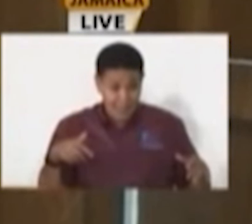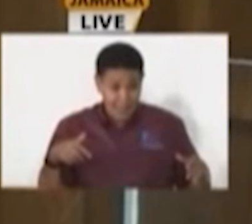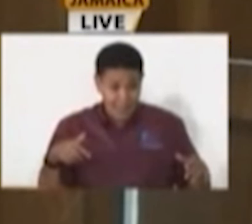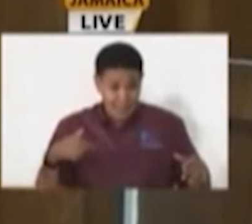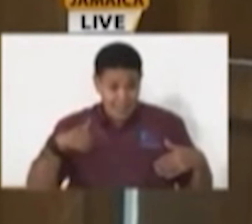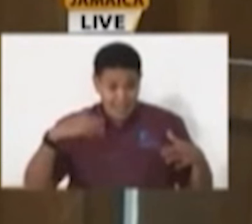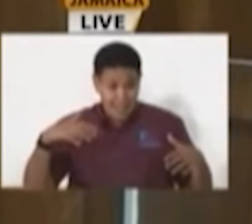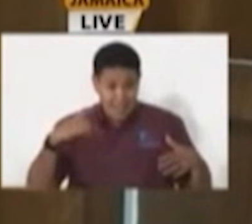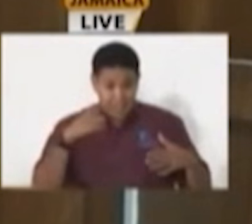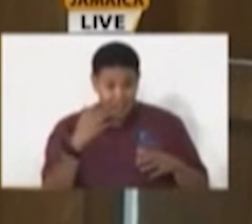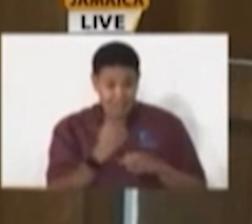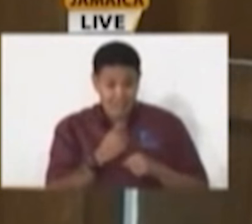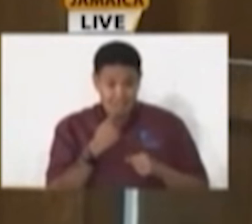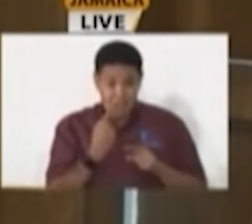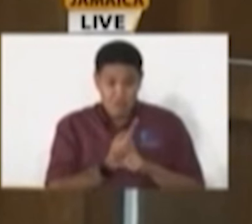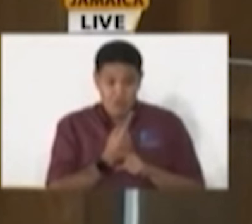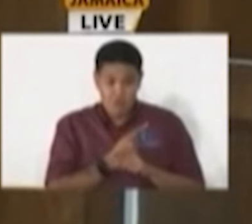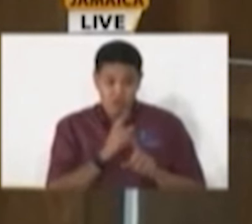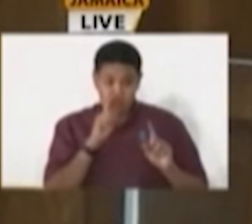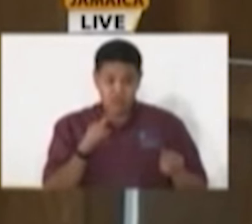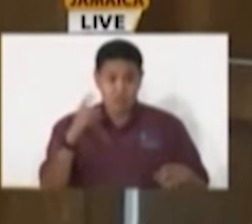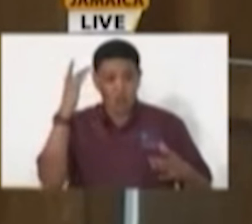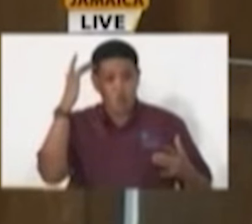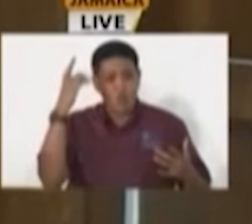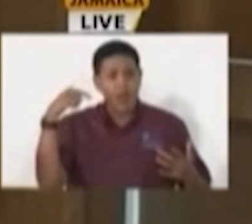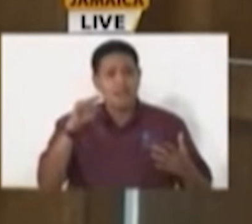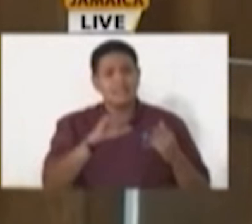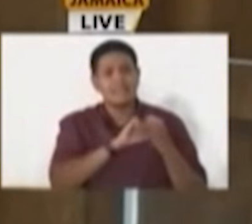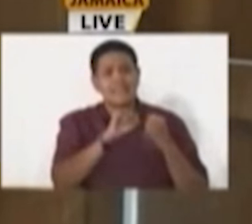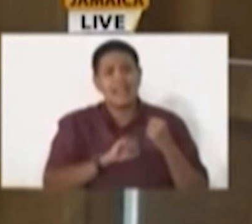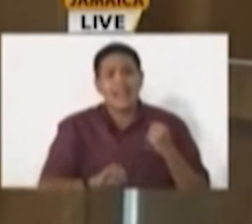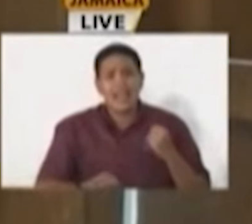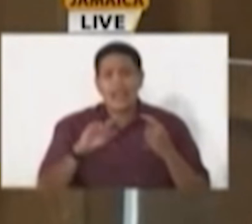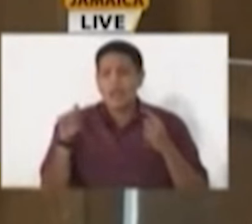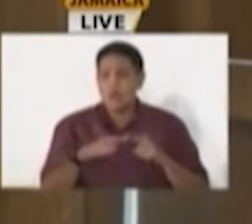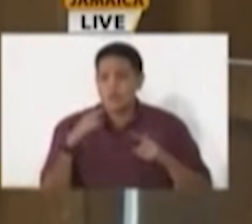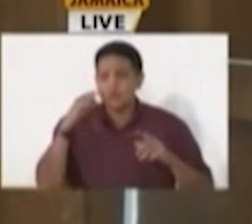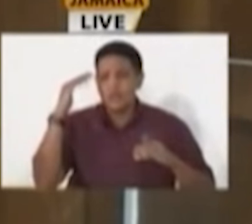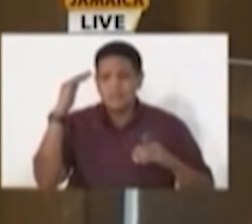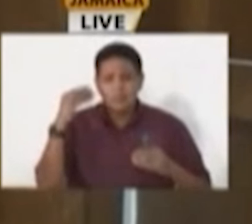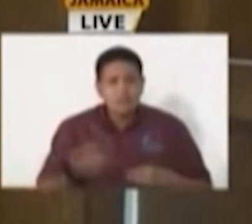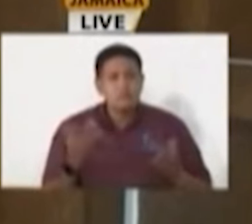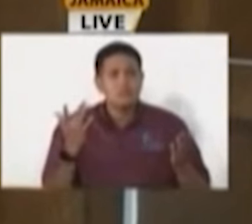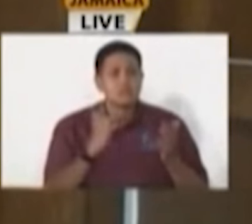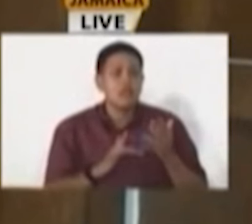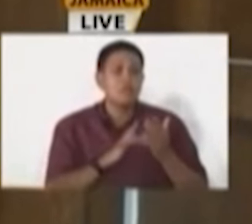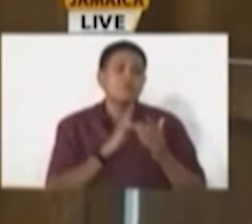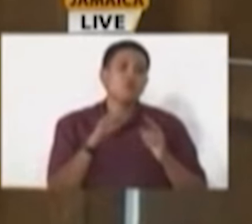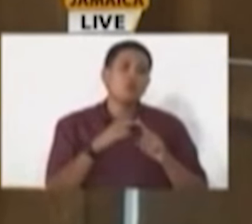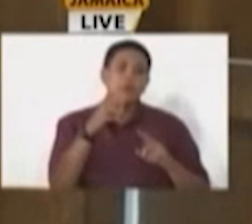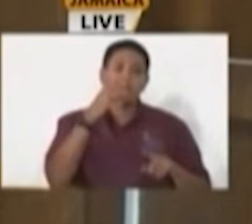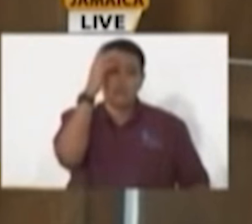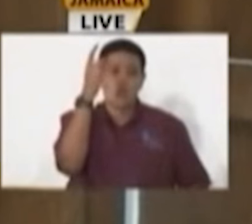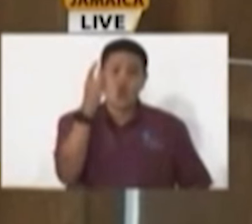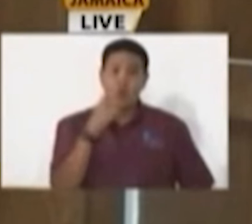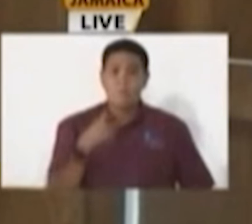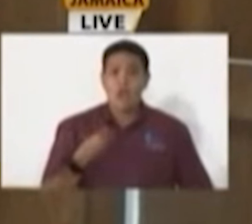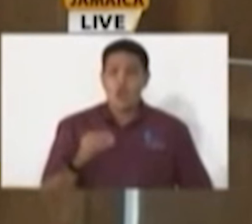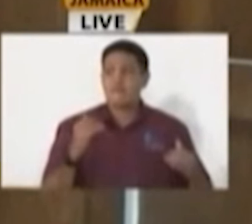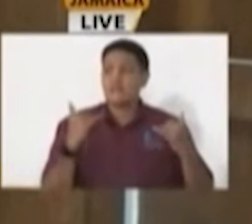able to get a proper response about why the delay, when to expect it. So when parents come into my office